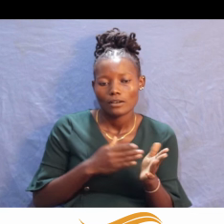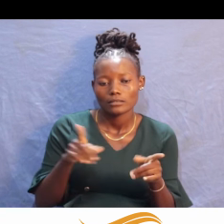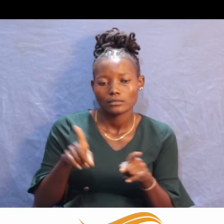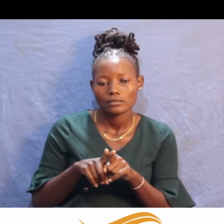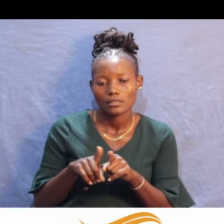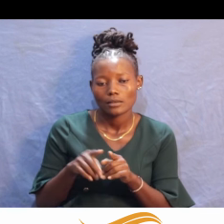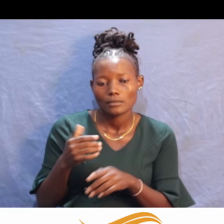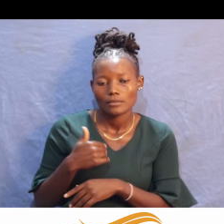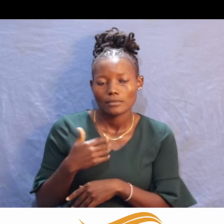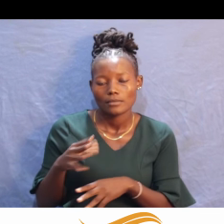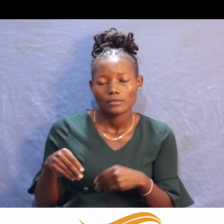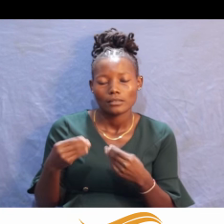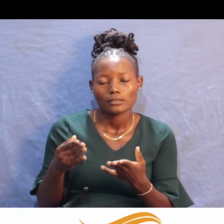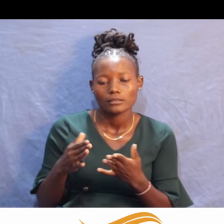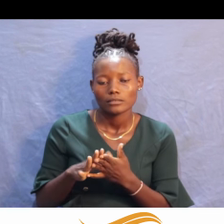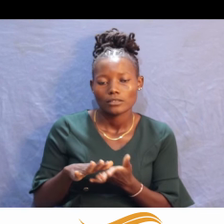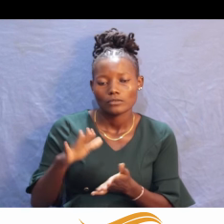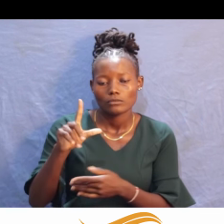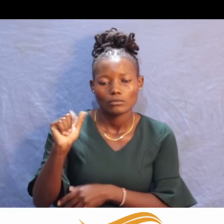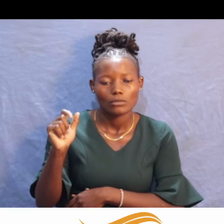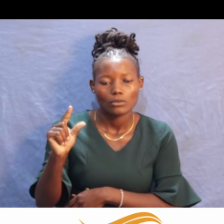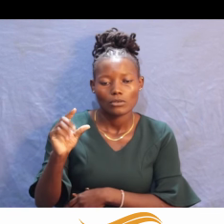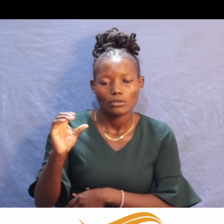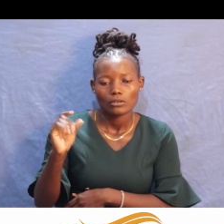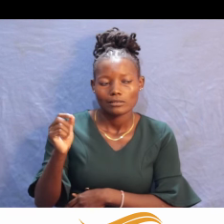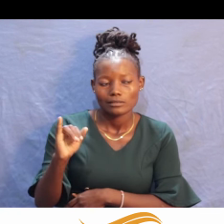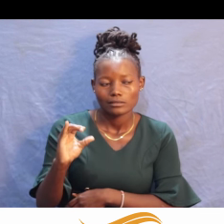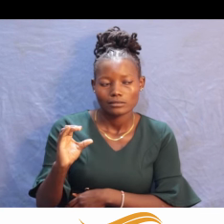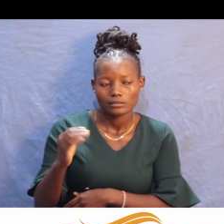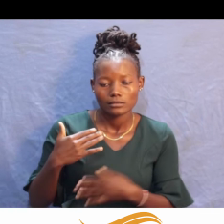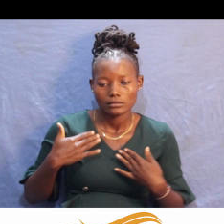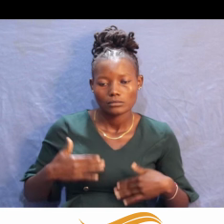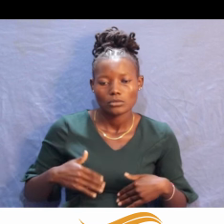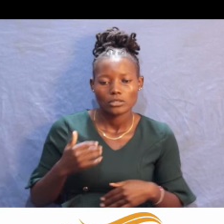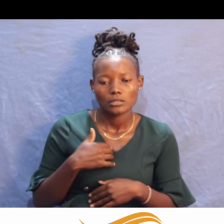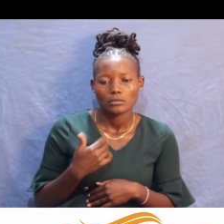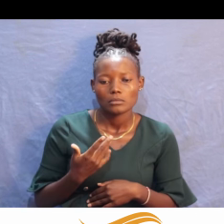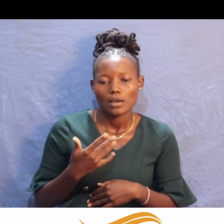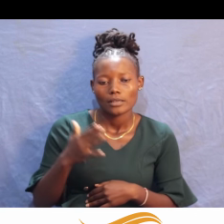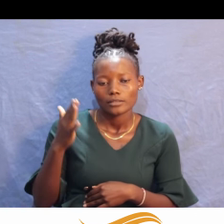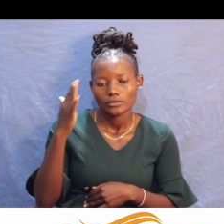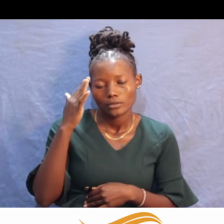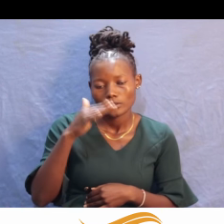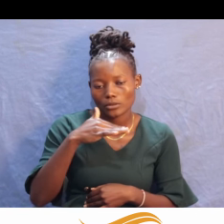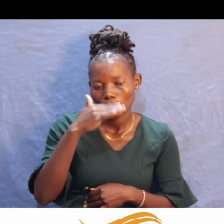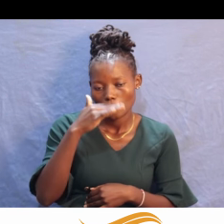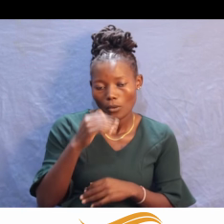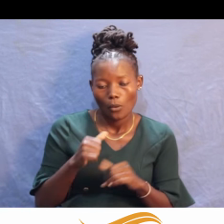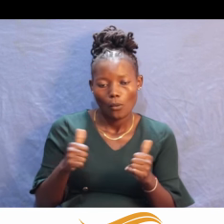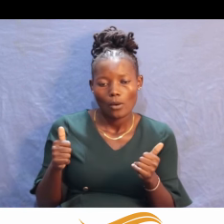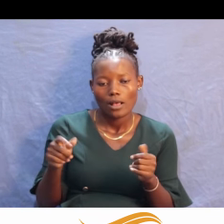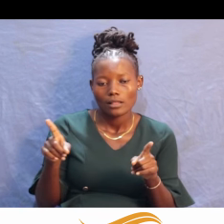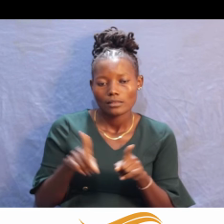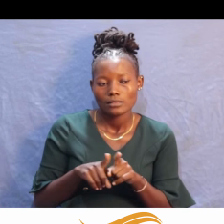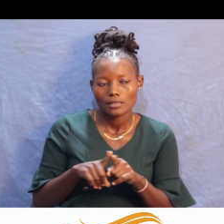to generate lactic acid. My body is not going to utilize oxygen quite as well, and